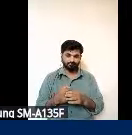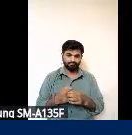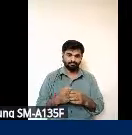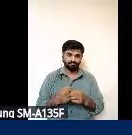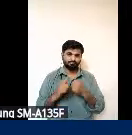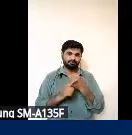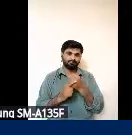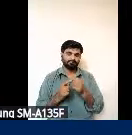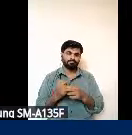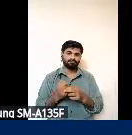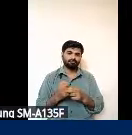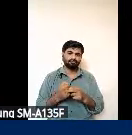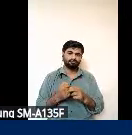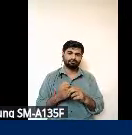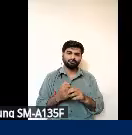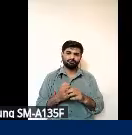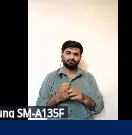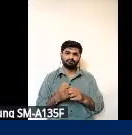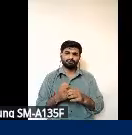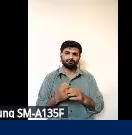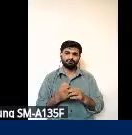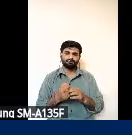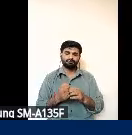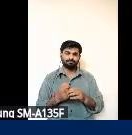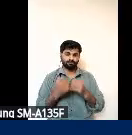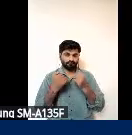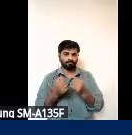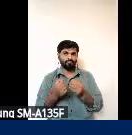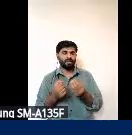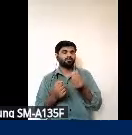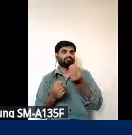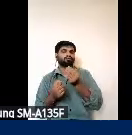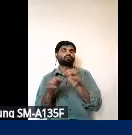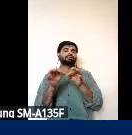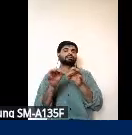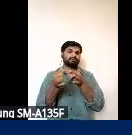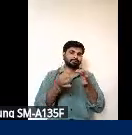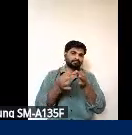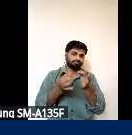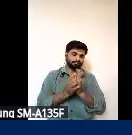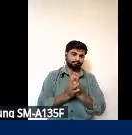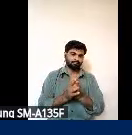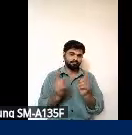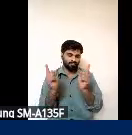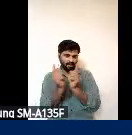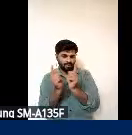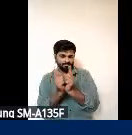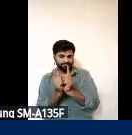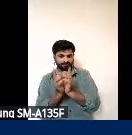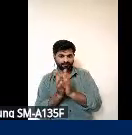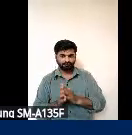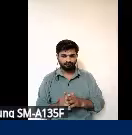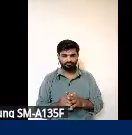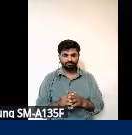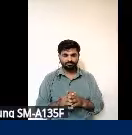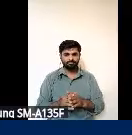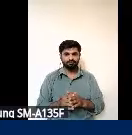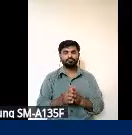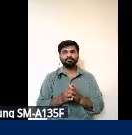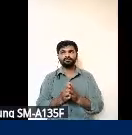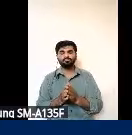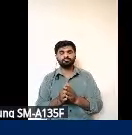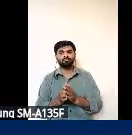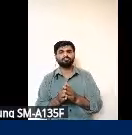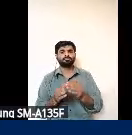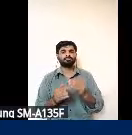so the next thing, which is sort of, so I made this slide in a very urgent way. So